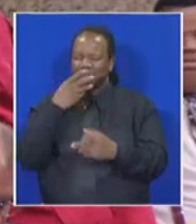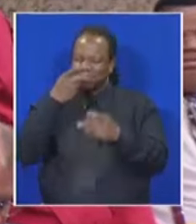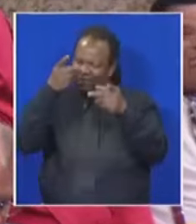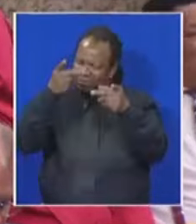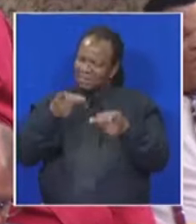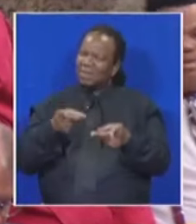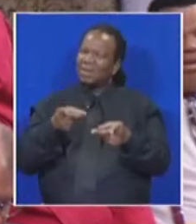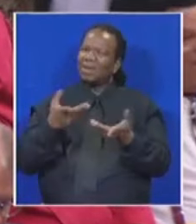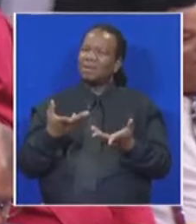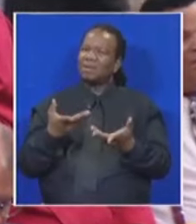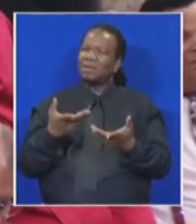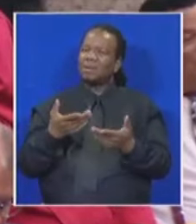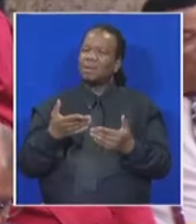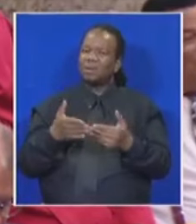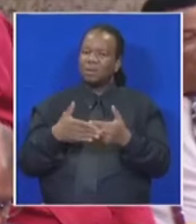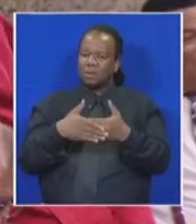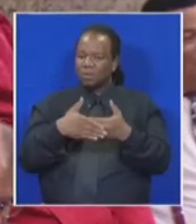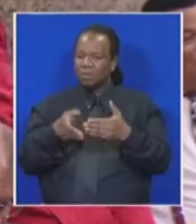door.